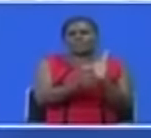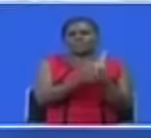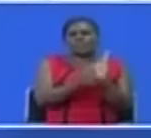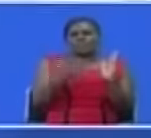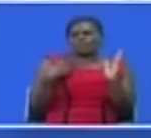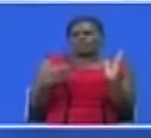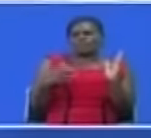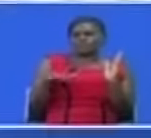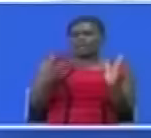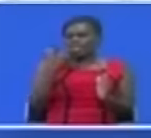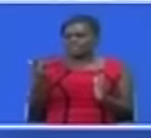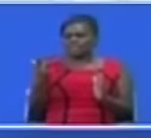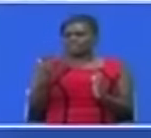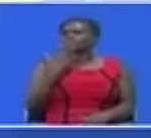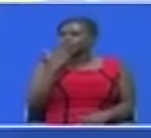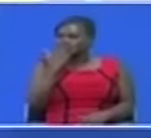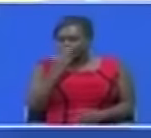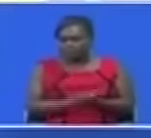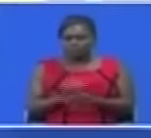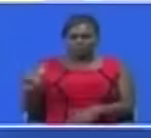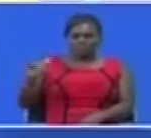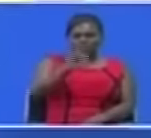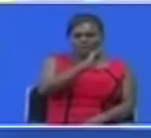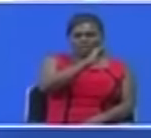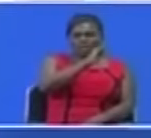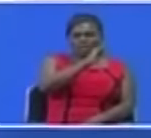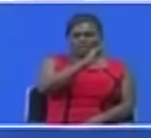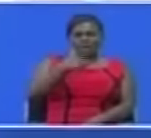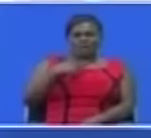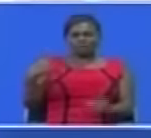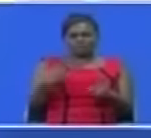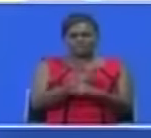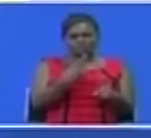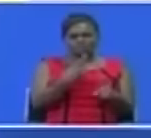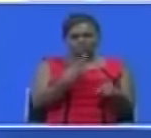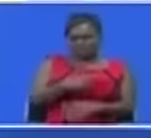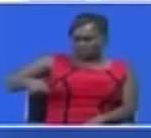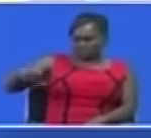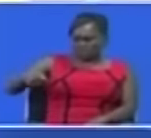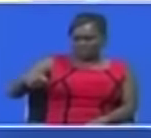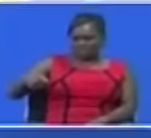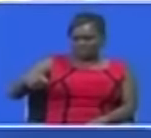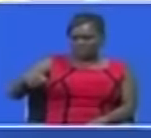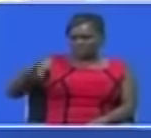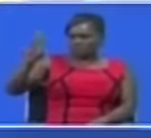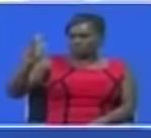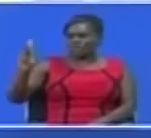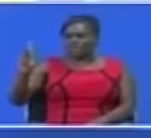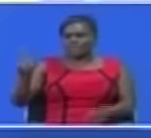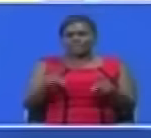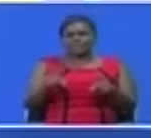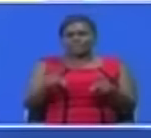the richness of their taste, flavor, and aroma. For export, of course, we have different brands, Typhoon for